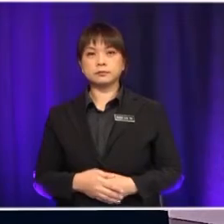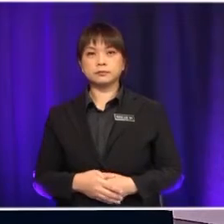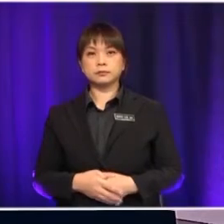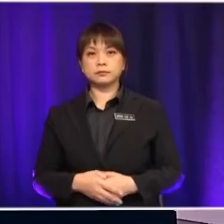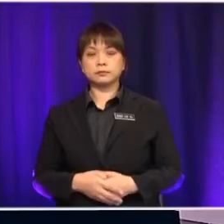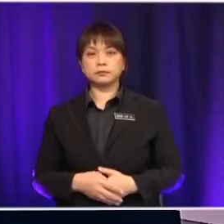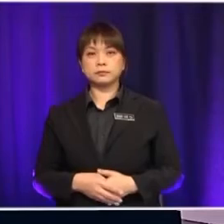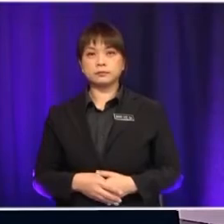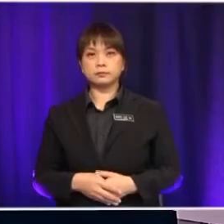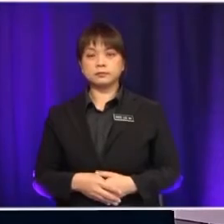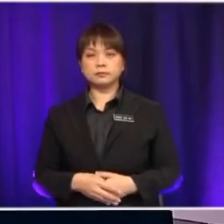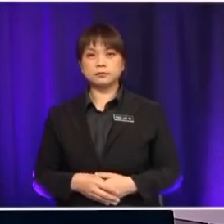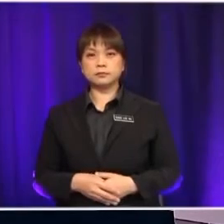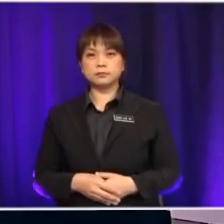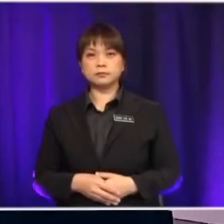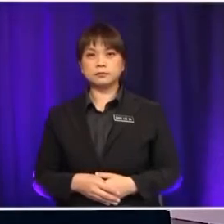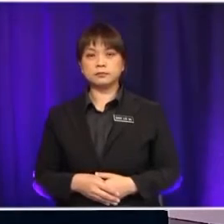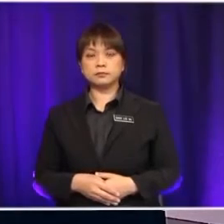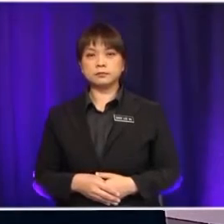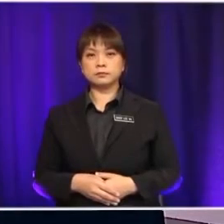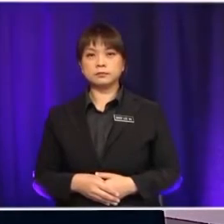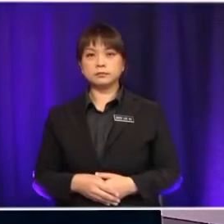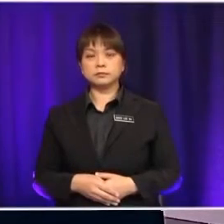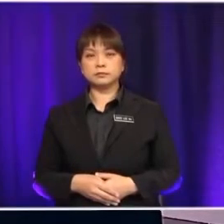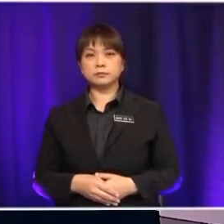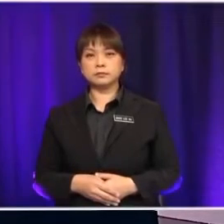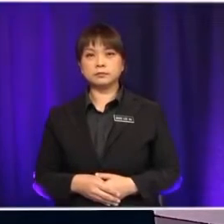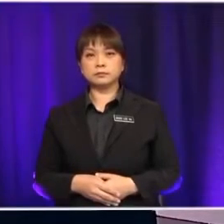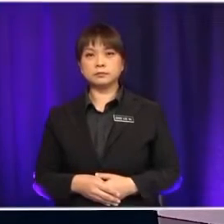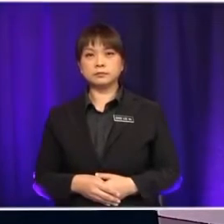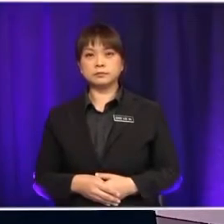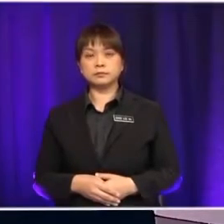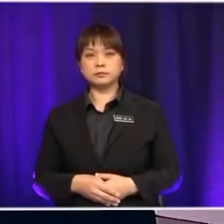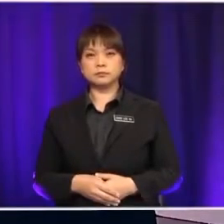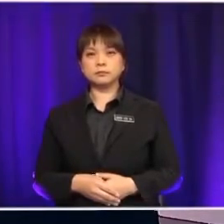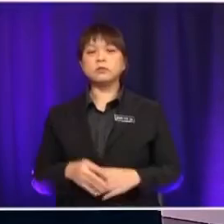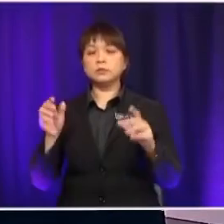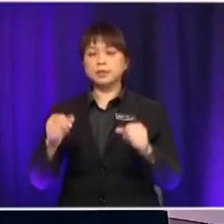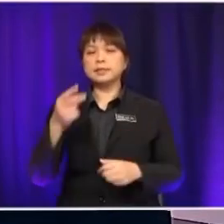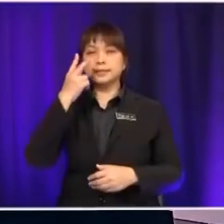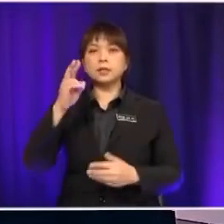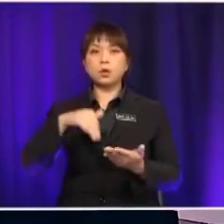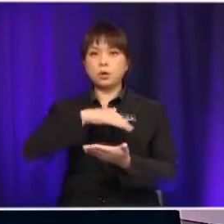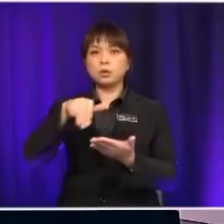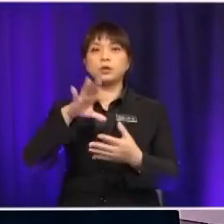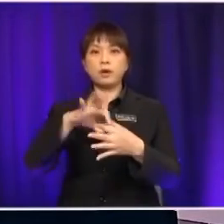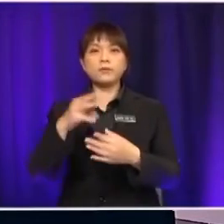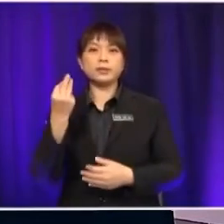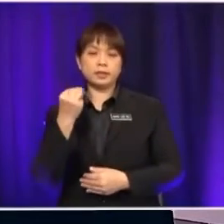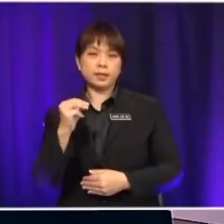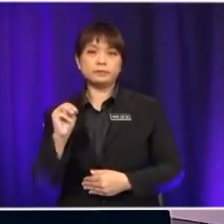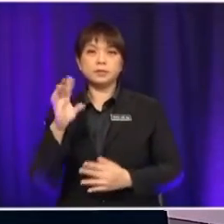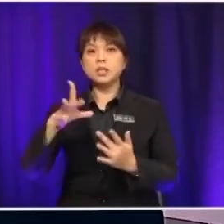if you need to do some assignments or project, so definitely he would choose a laptop, right? Yes. So can see that all of them actually